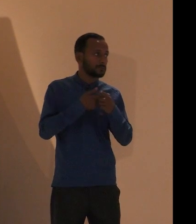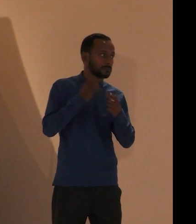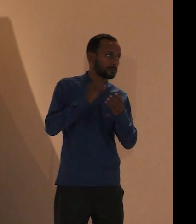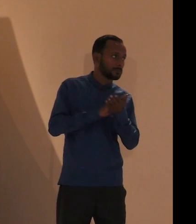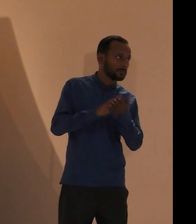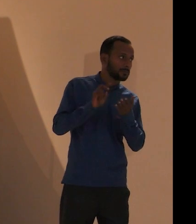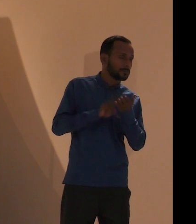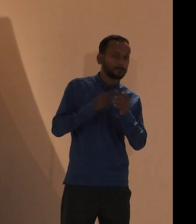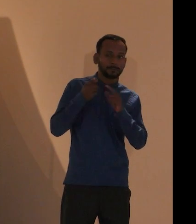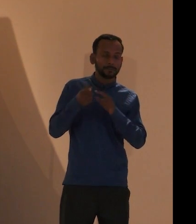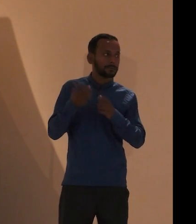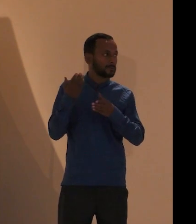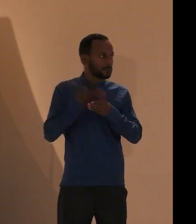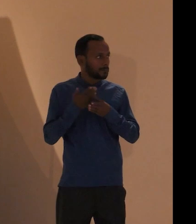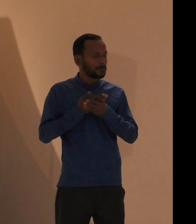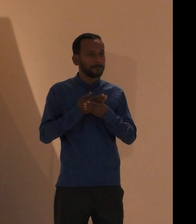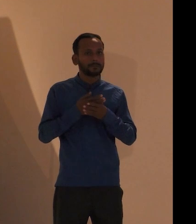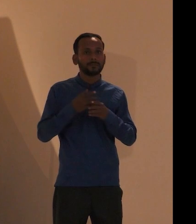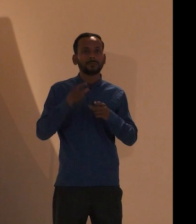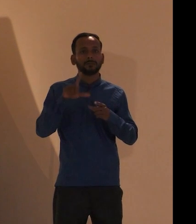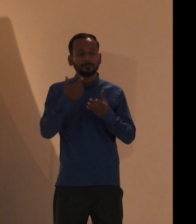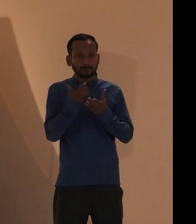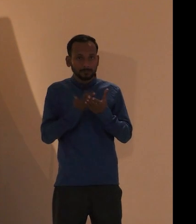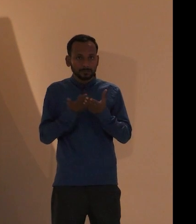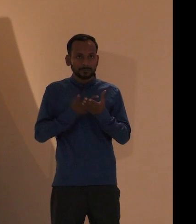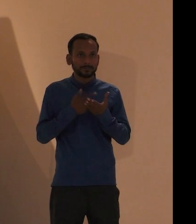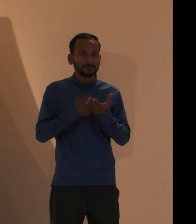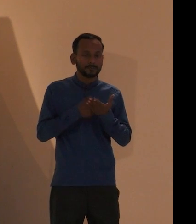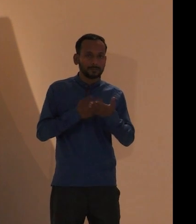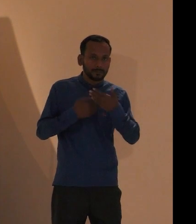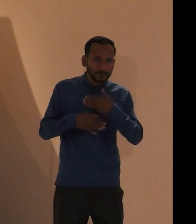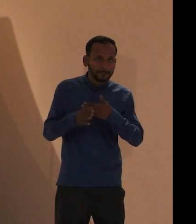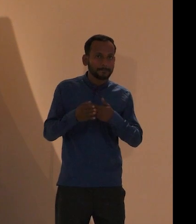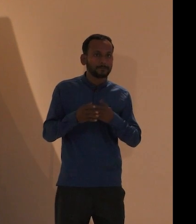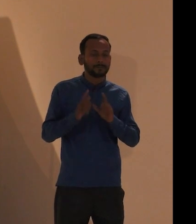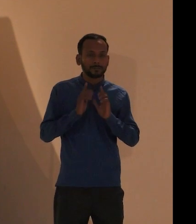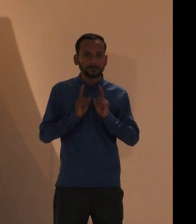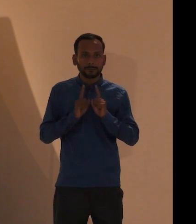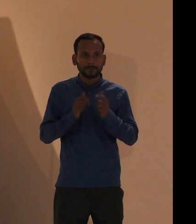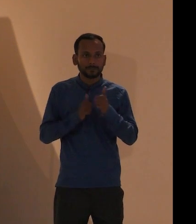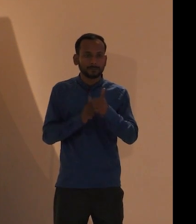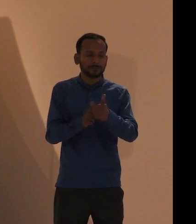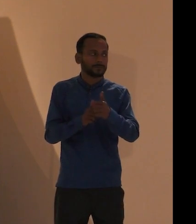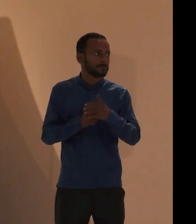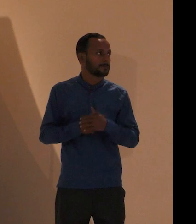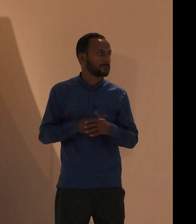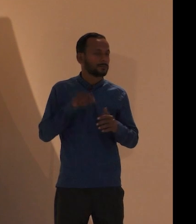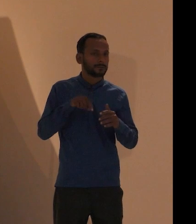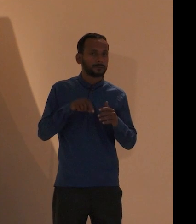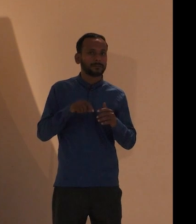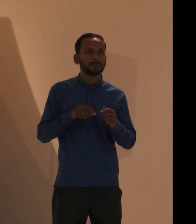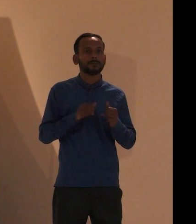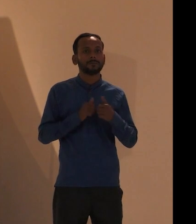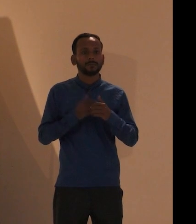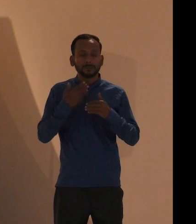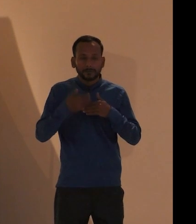invaluable document for assessing the legal foundations of the early East India Company state. And they have been used by scholars all the while, but now it is going